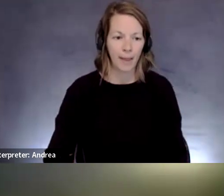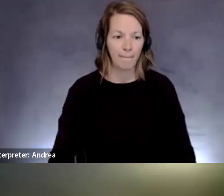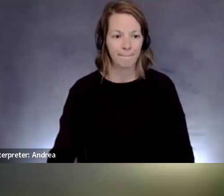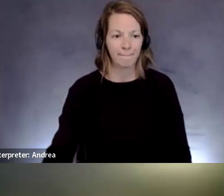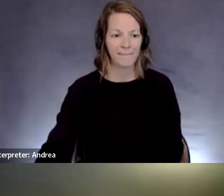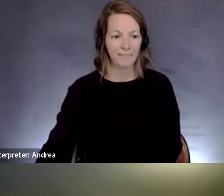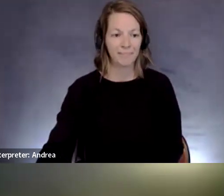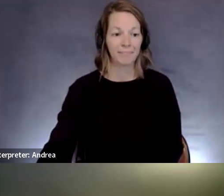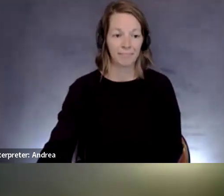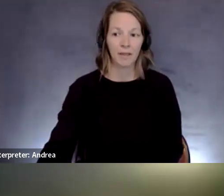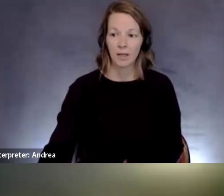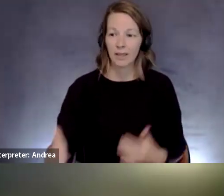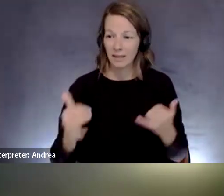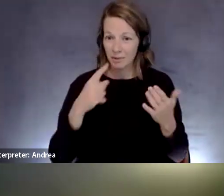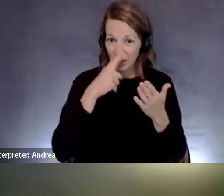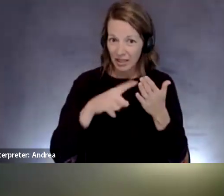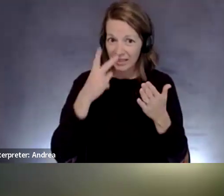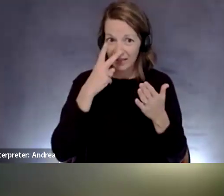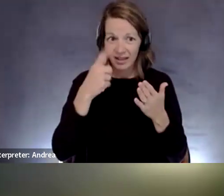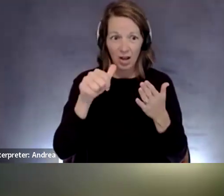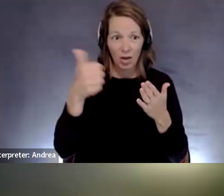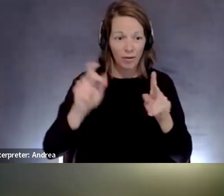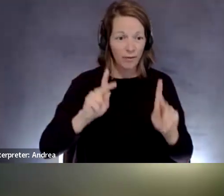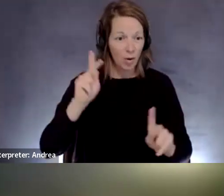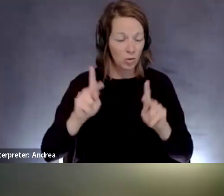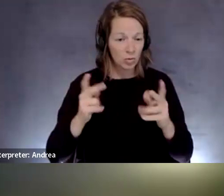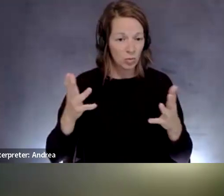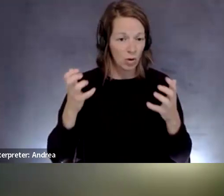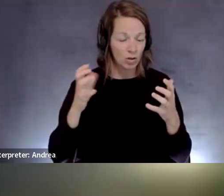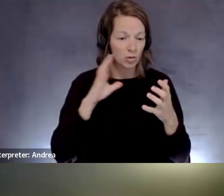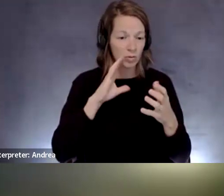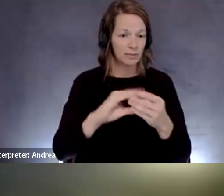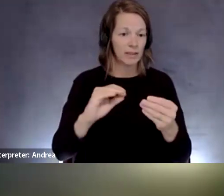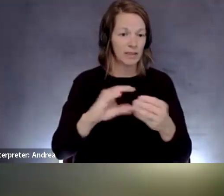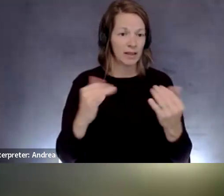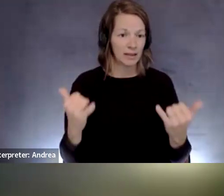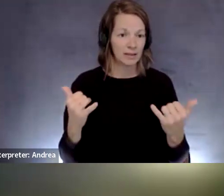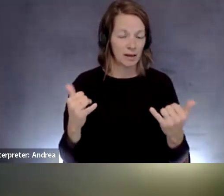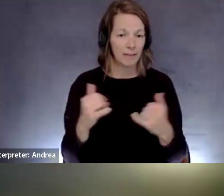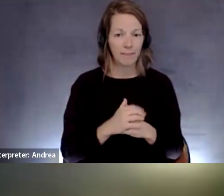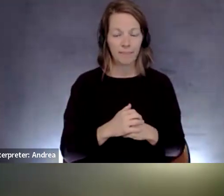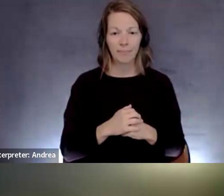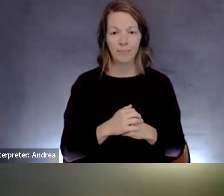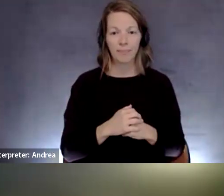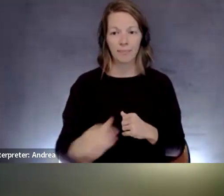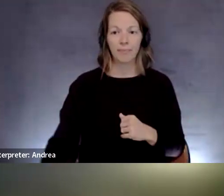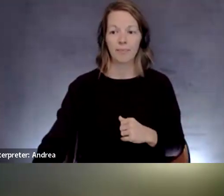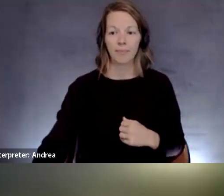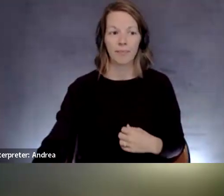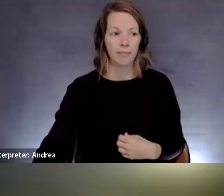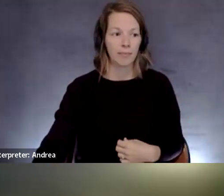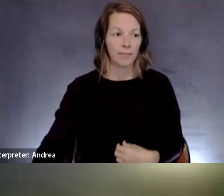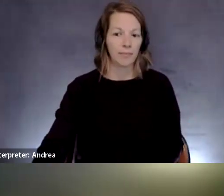Thank you. I'm now checking to see if there are any other folks who would like to speak at this time.